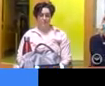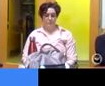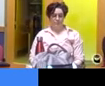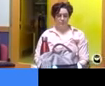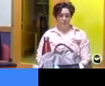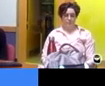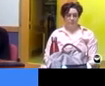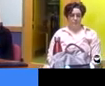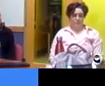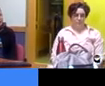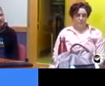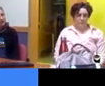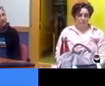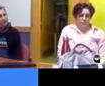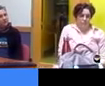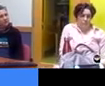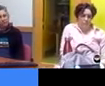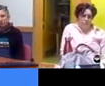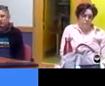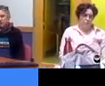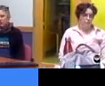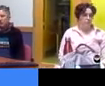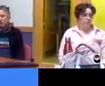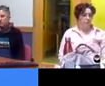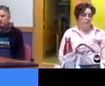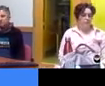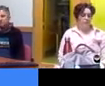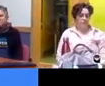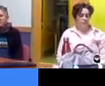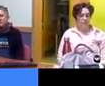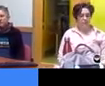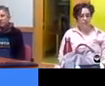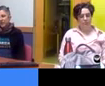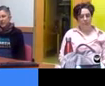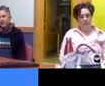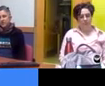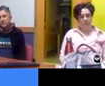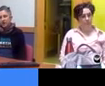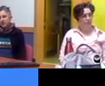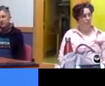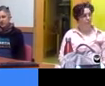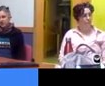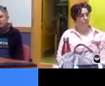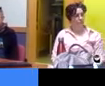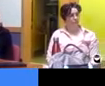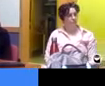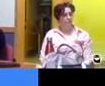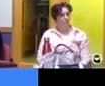some of the things they're going to do to take care of themselves afterwards? So the next slide